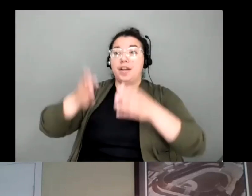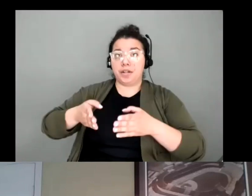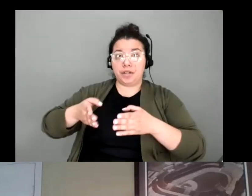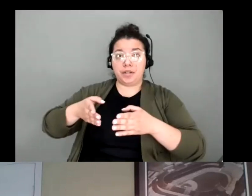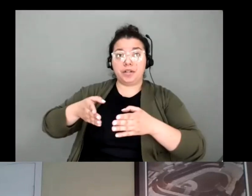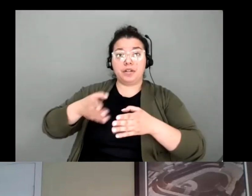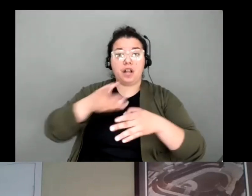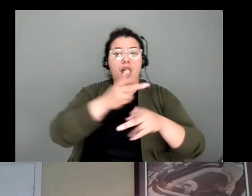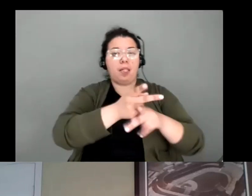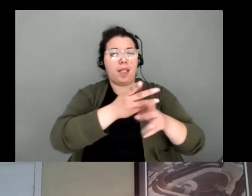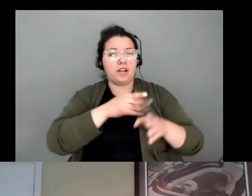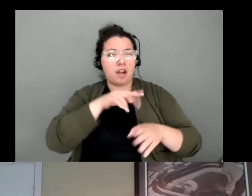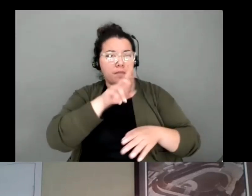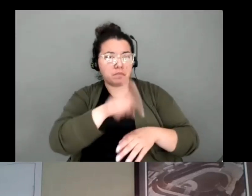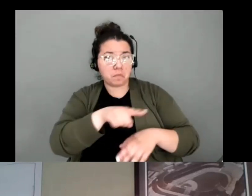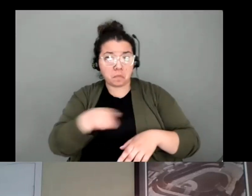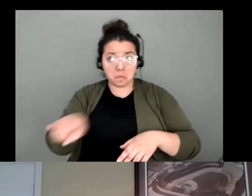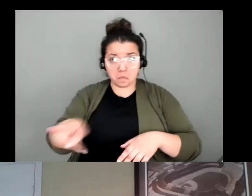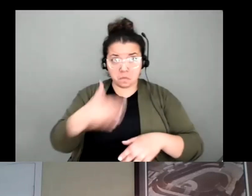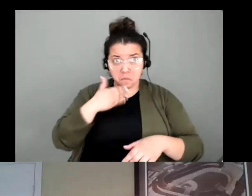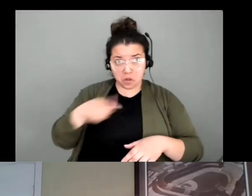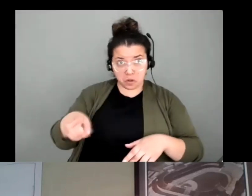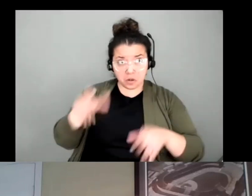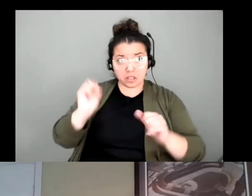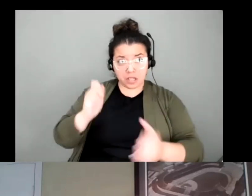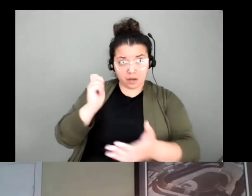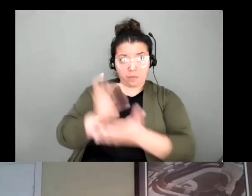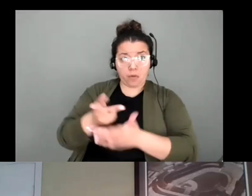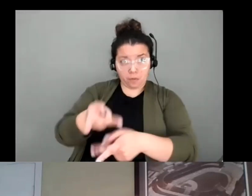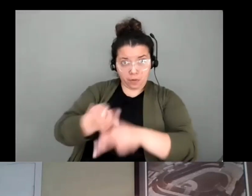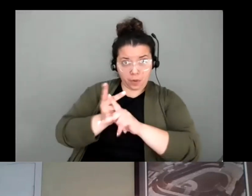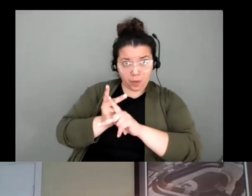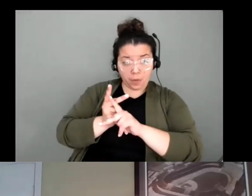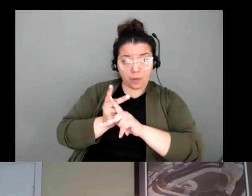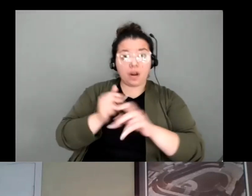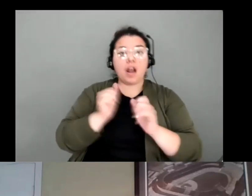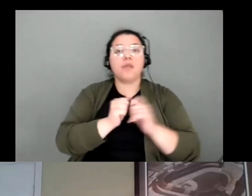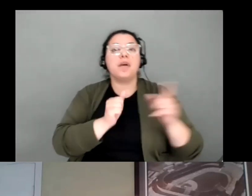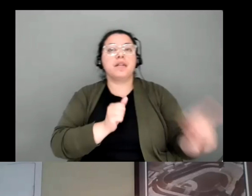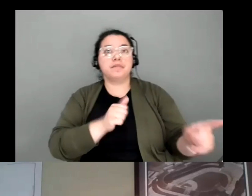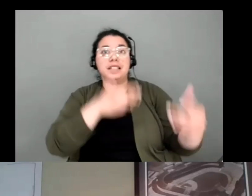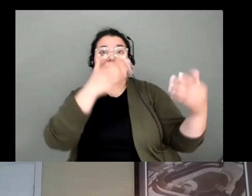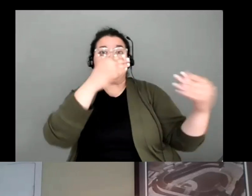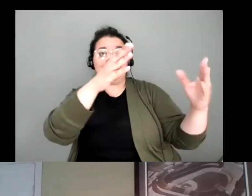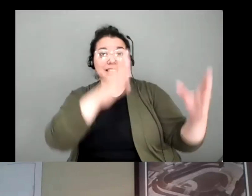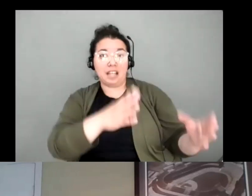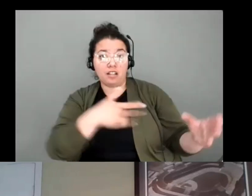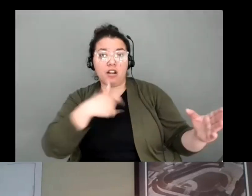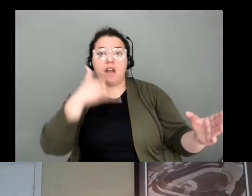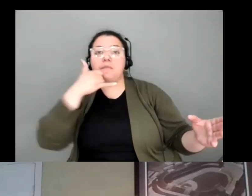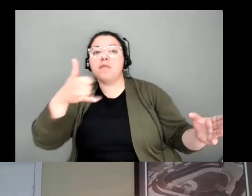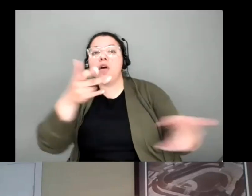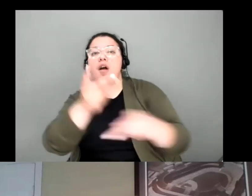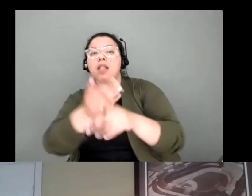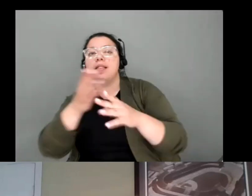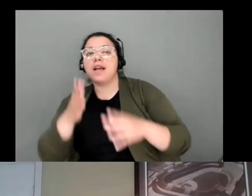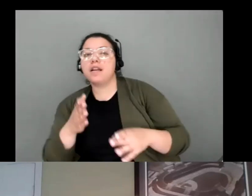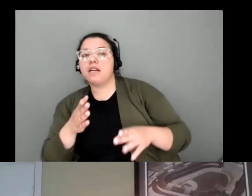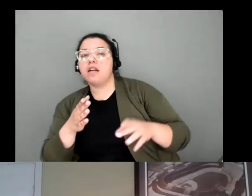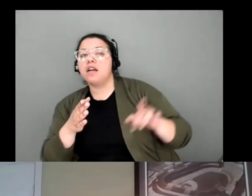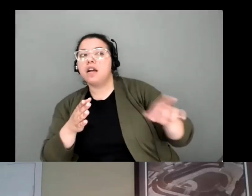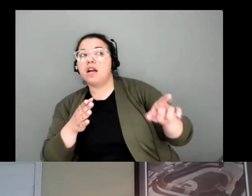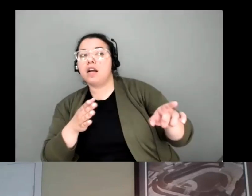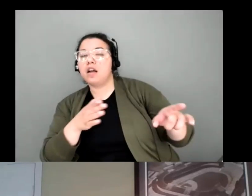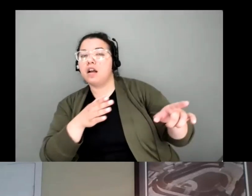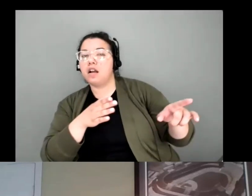And as an agent with a listing, I'm calling the lender to say, hey, are these buyers that have come